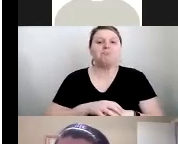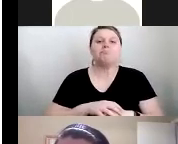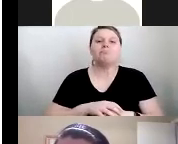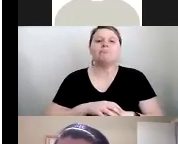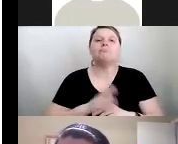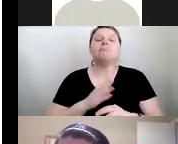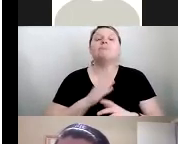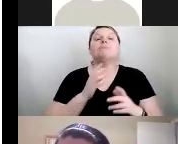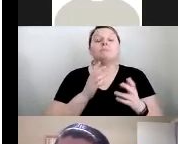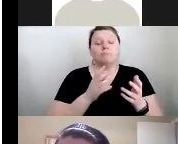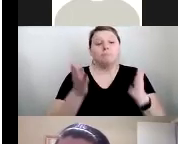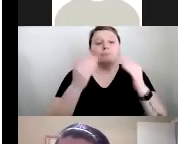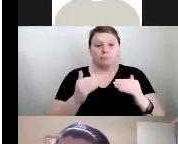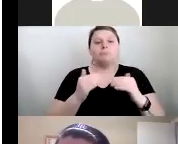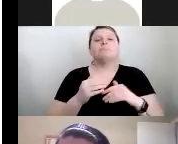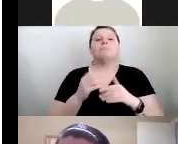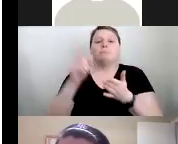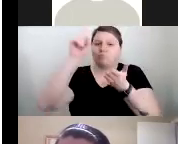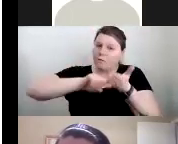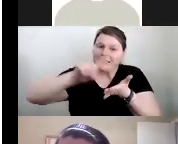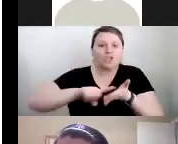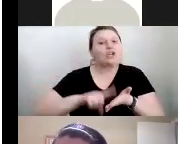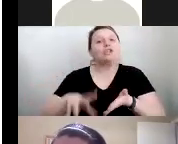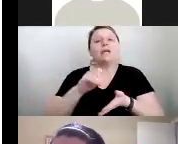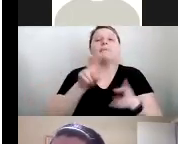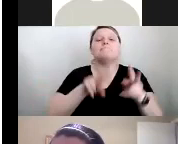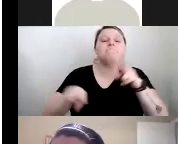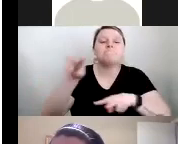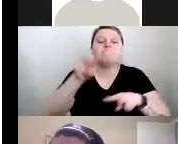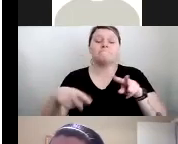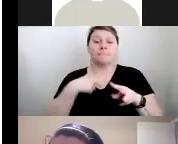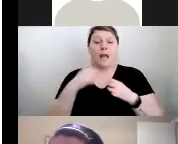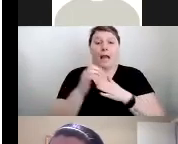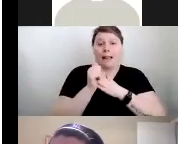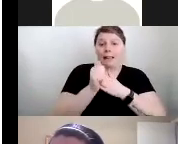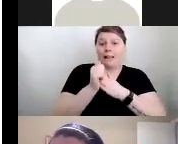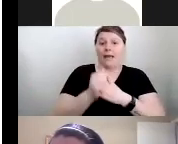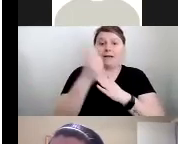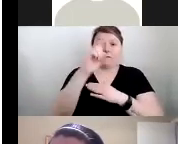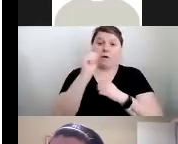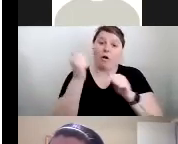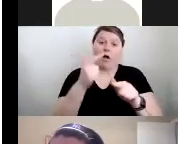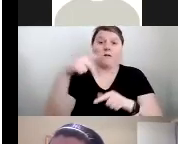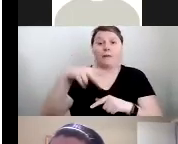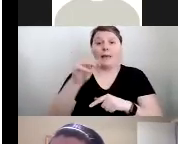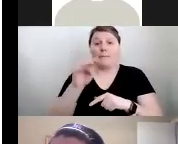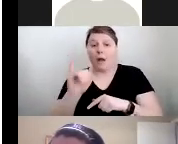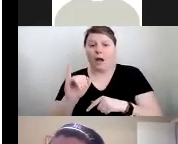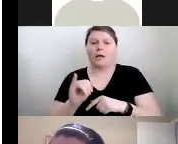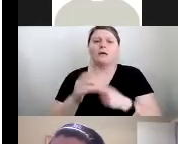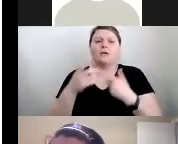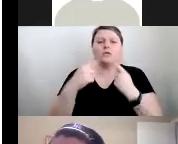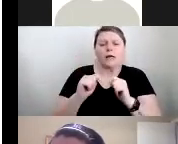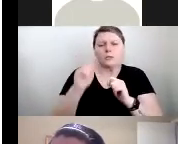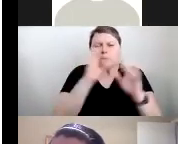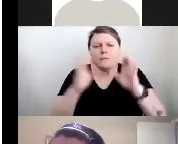In addition to that, I do lots of research and surveillance. I'm the lead for all of PMI for looking for anti-malarial resistance.